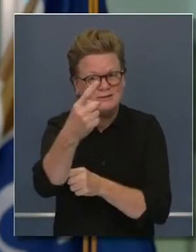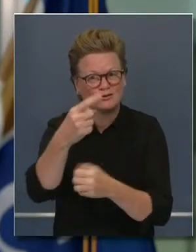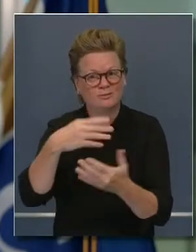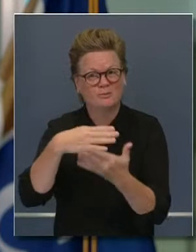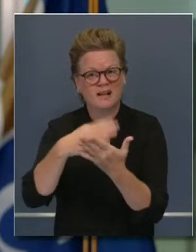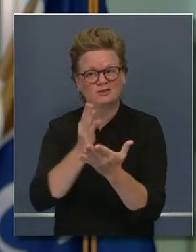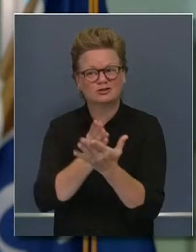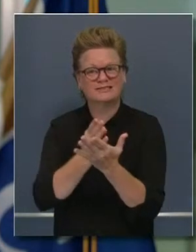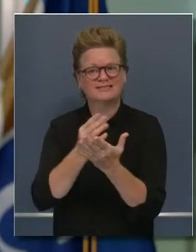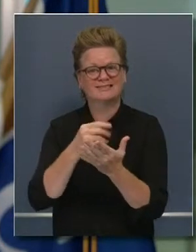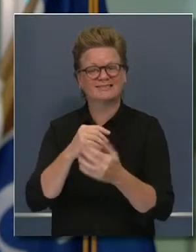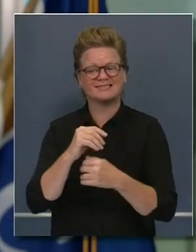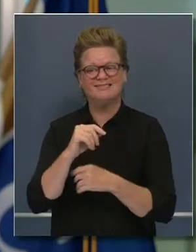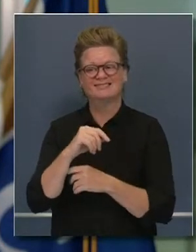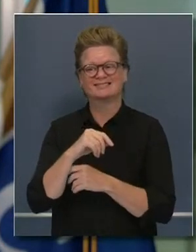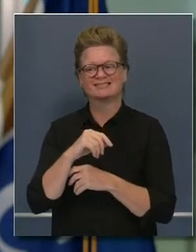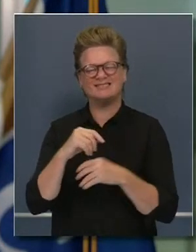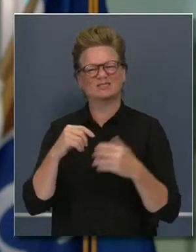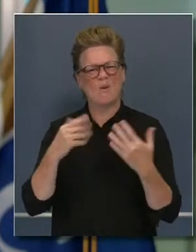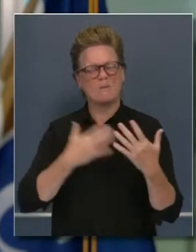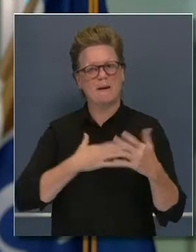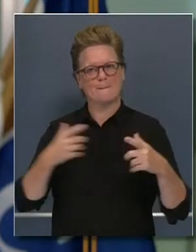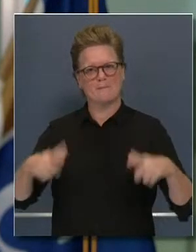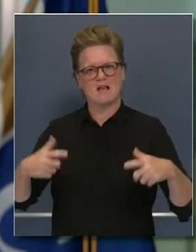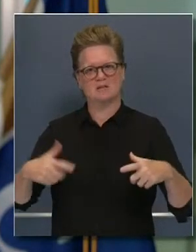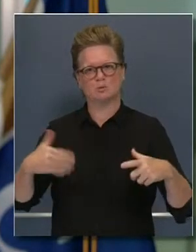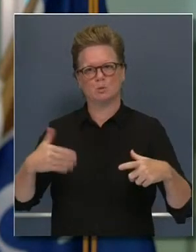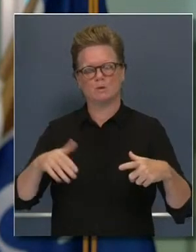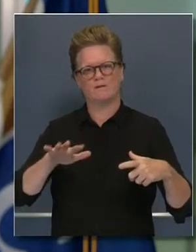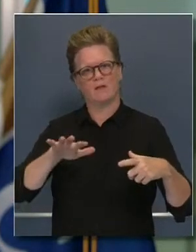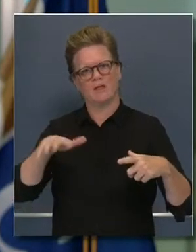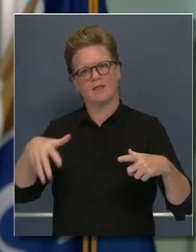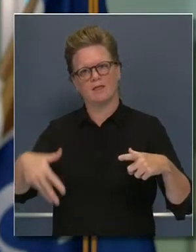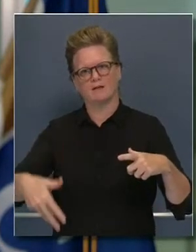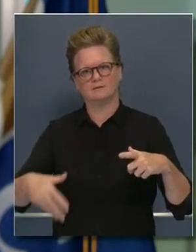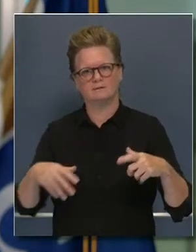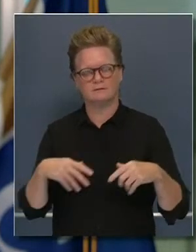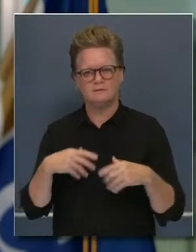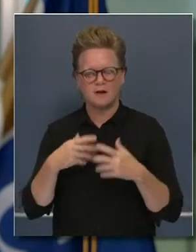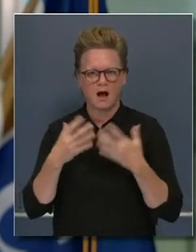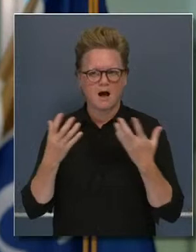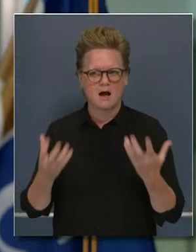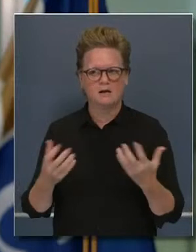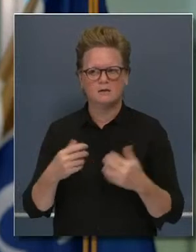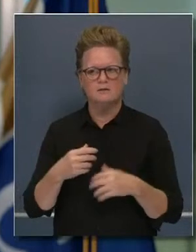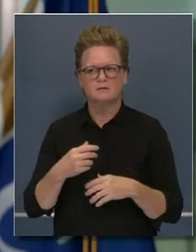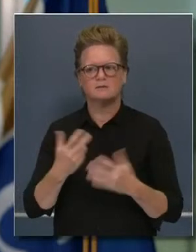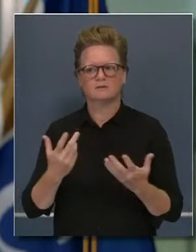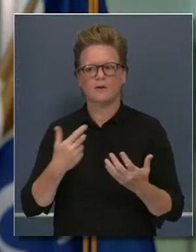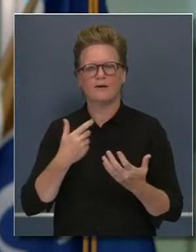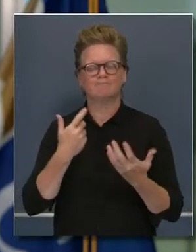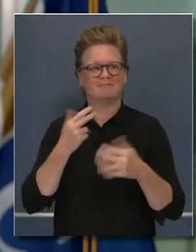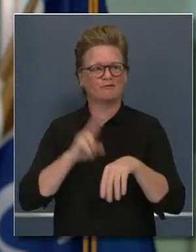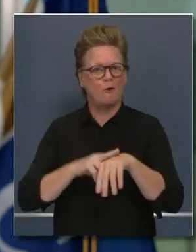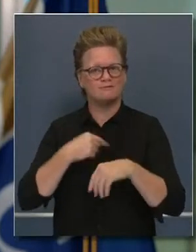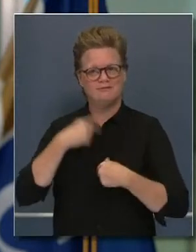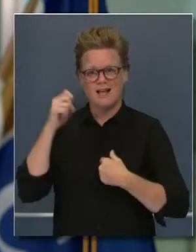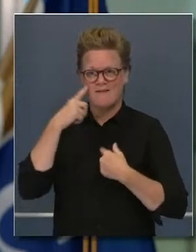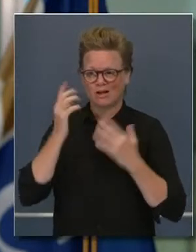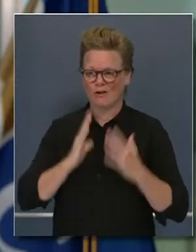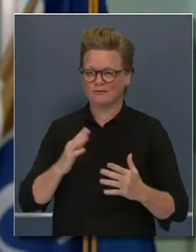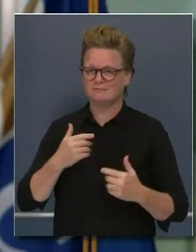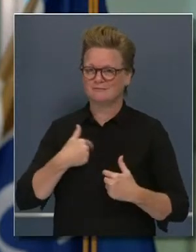doing, and that's what we're hired to do. And so I'm very proud of the team, the incredible work here at the Office of Emergency